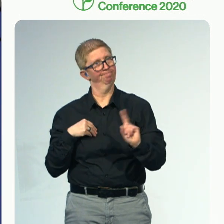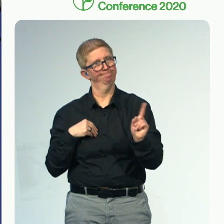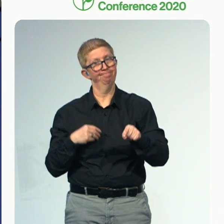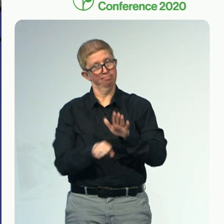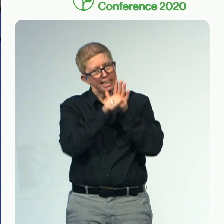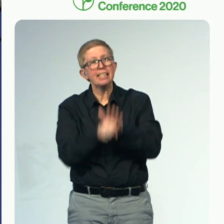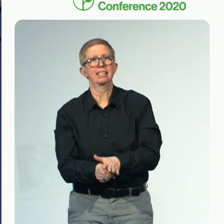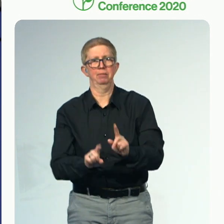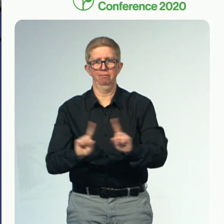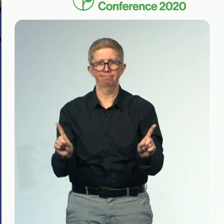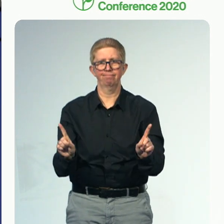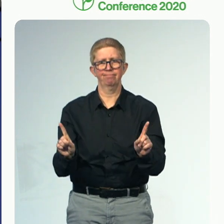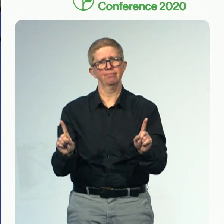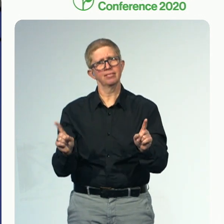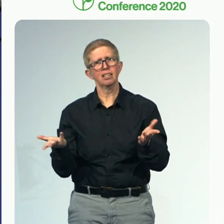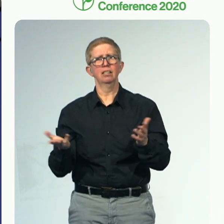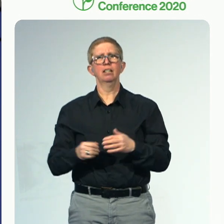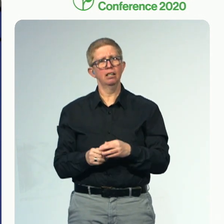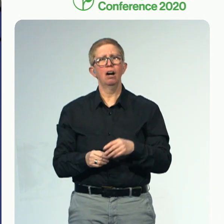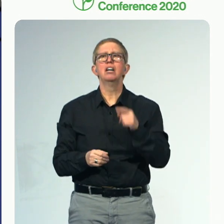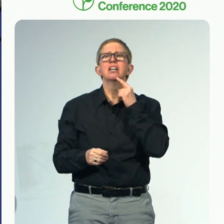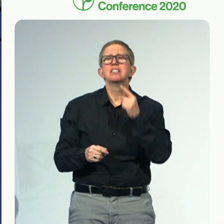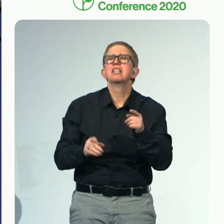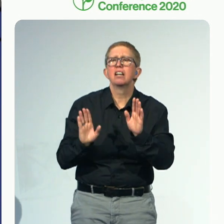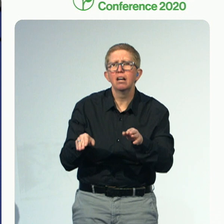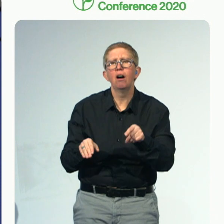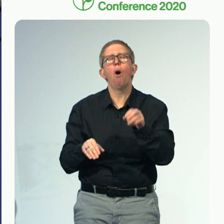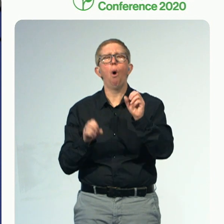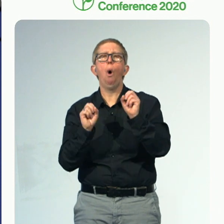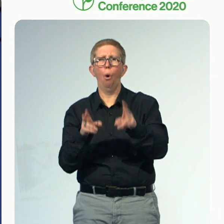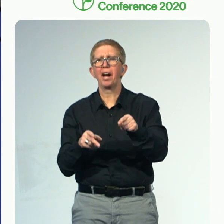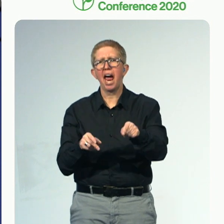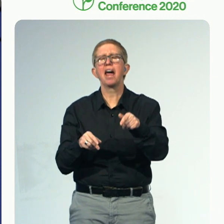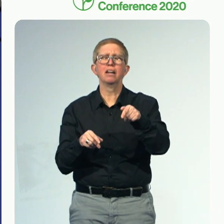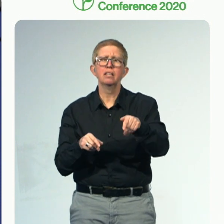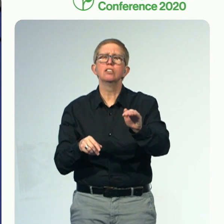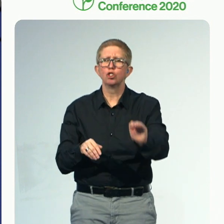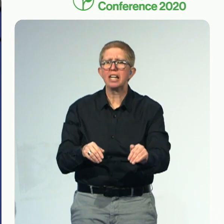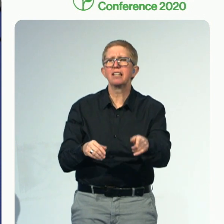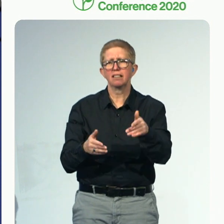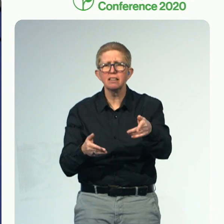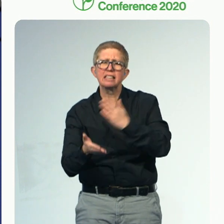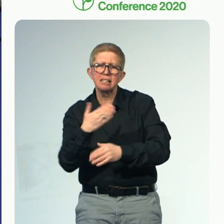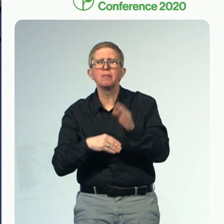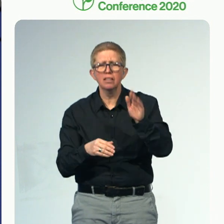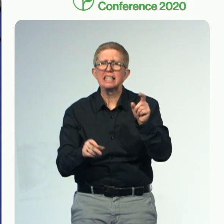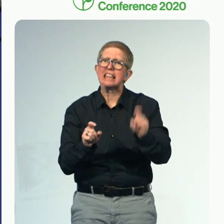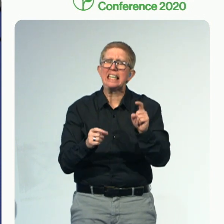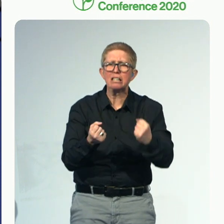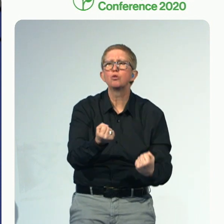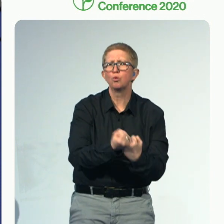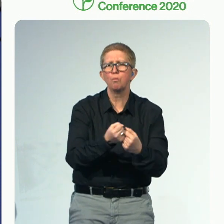been to give additional support to children who need it. And nobody could argue against that, I don't think. It's a kind of moral question.